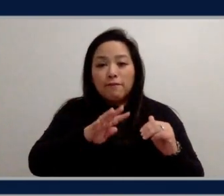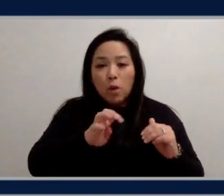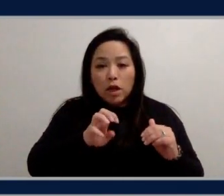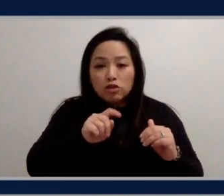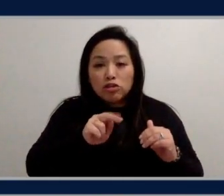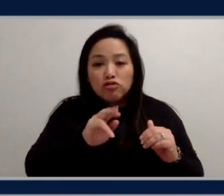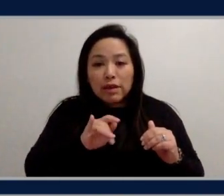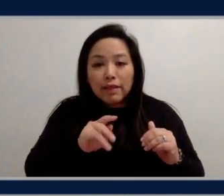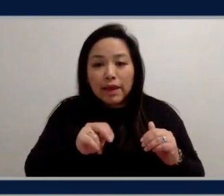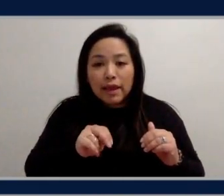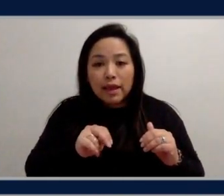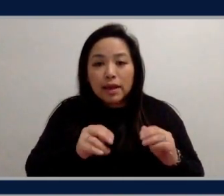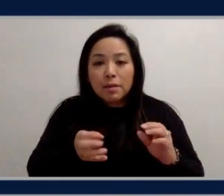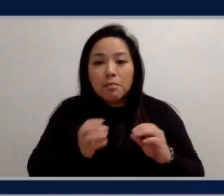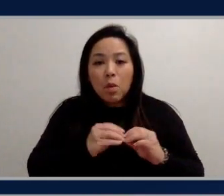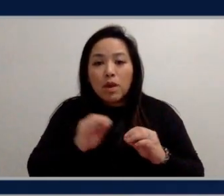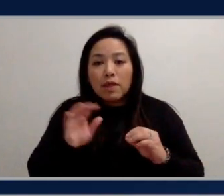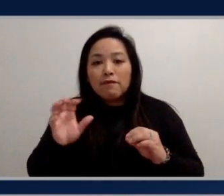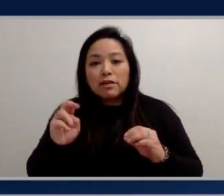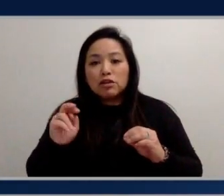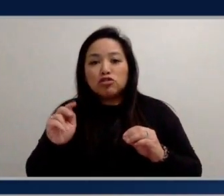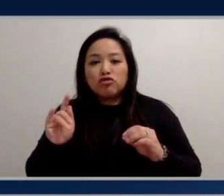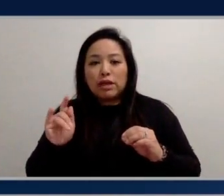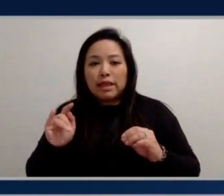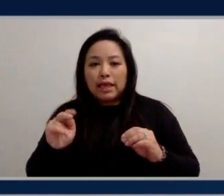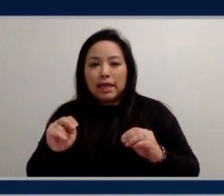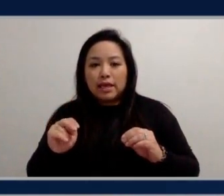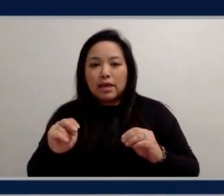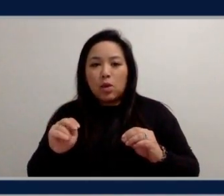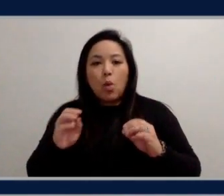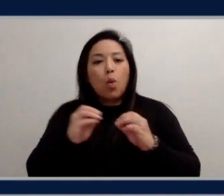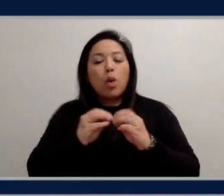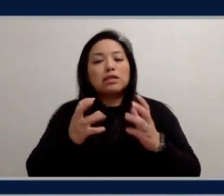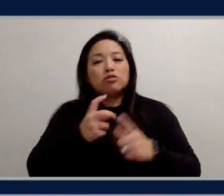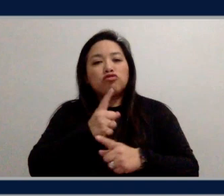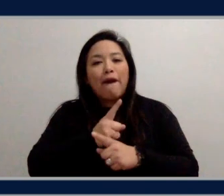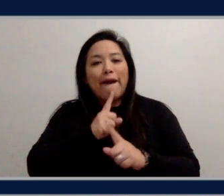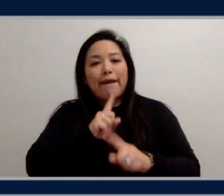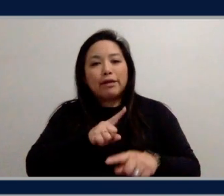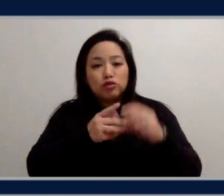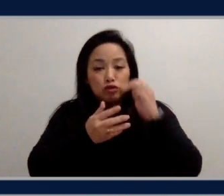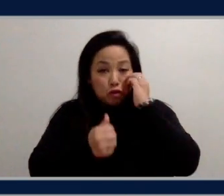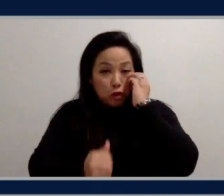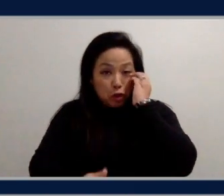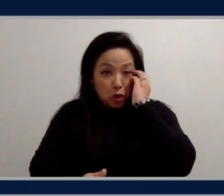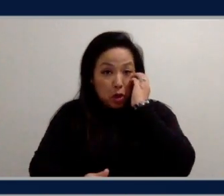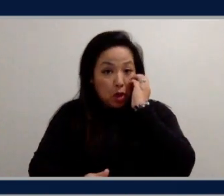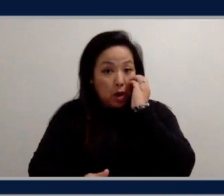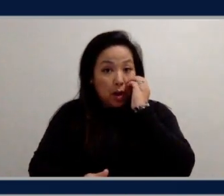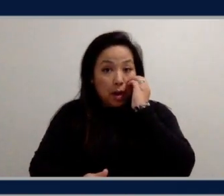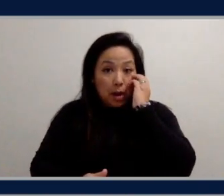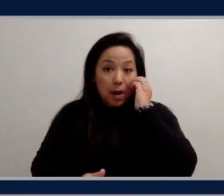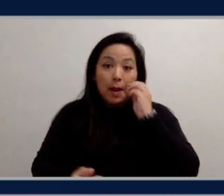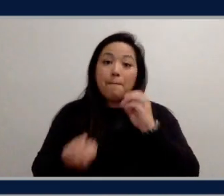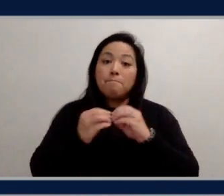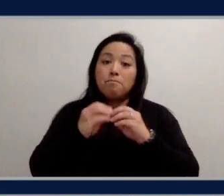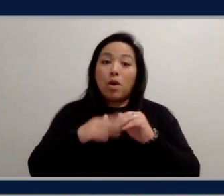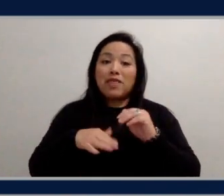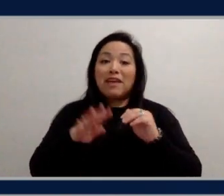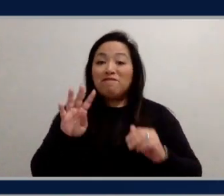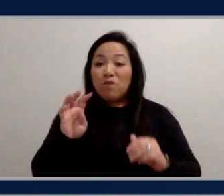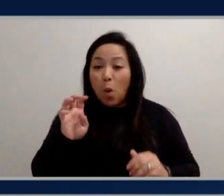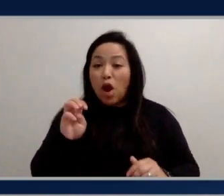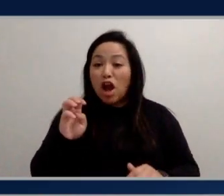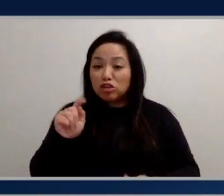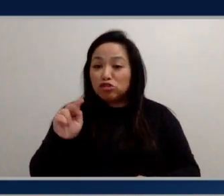But the more than a trillion. Well, I think that would What's the correct answer? We have the S3 experts right here. It's more than 400 trillion. More than